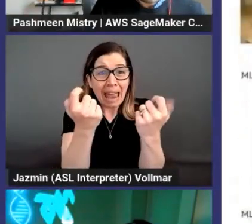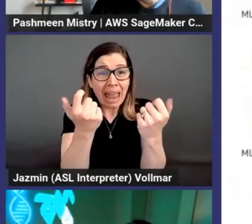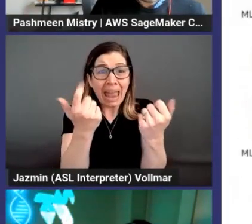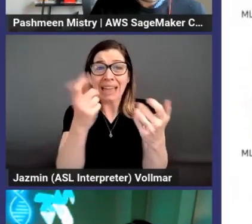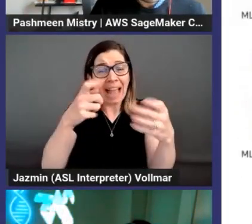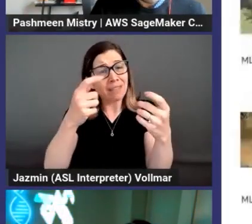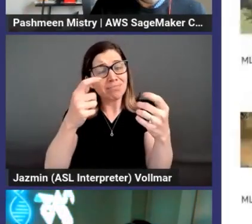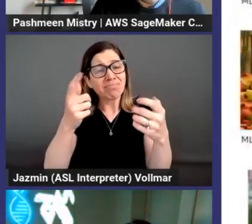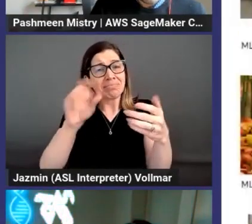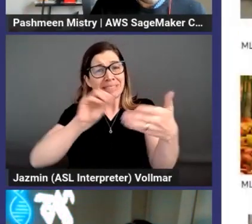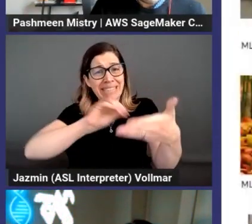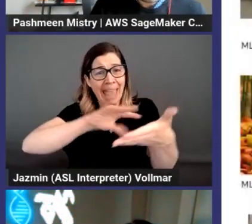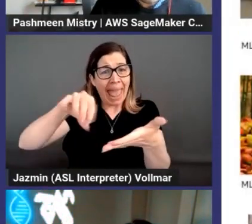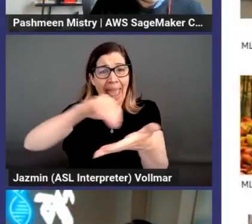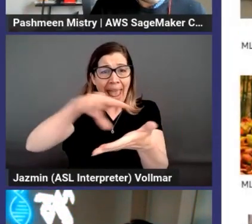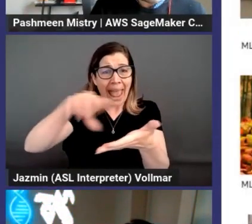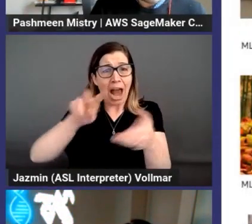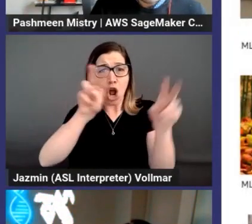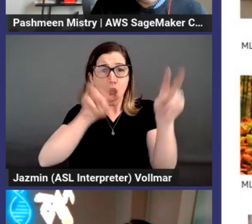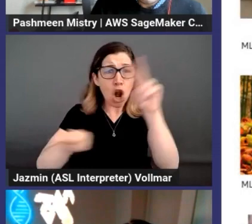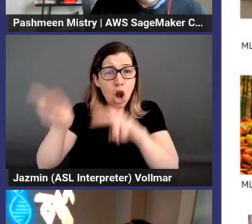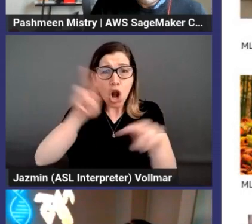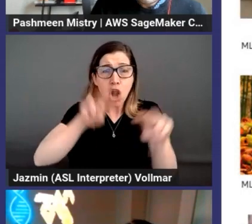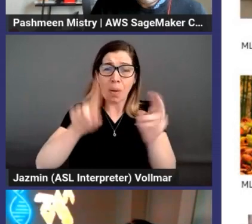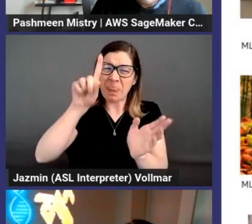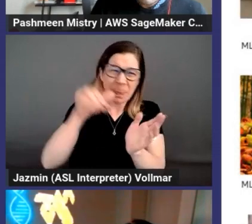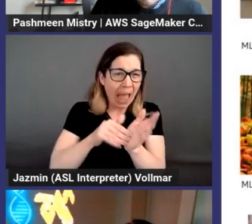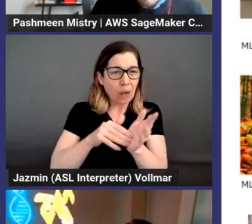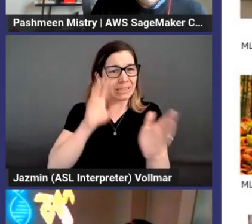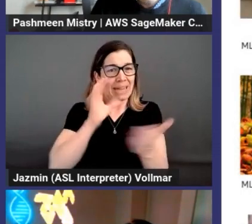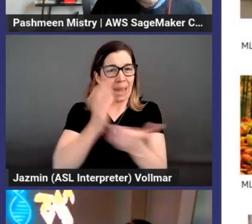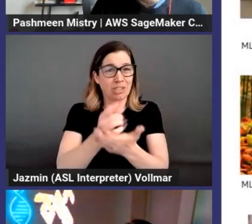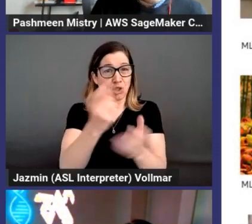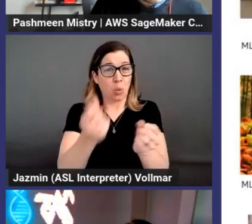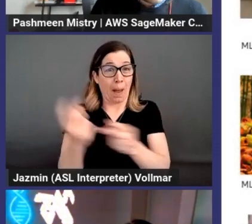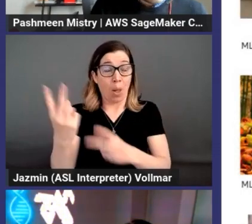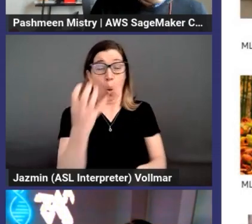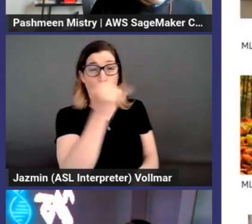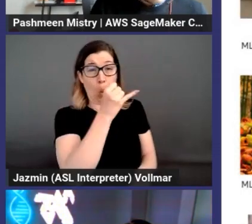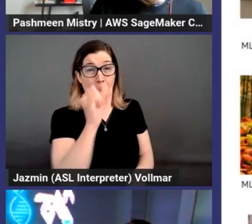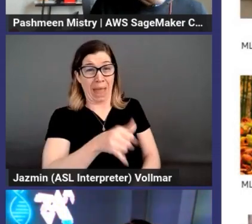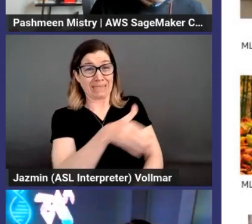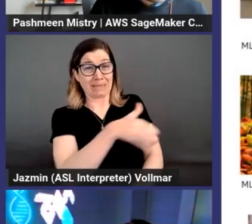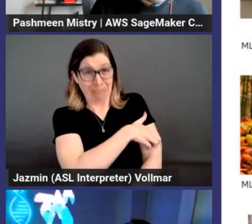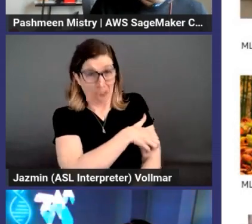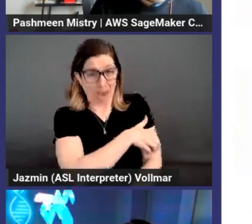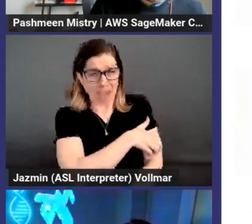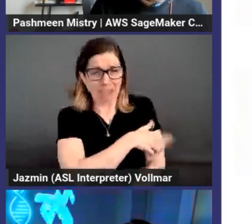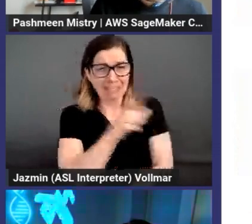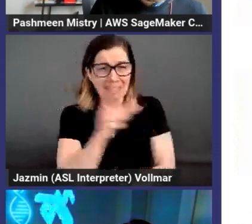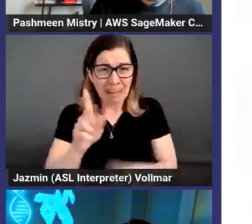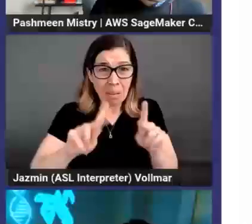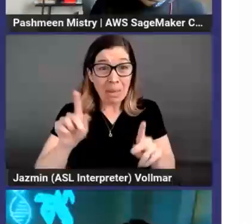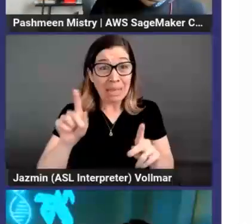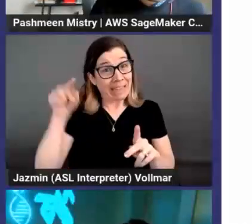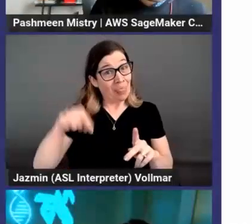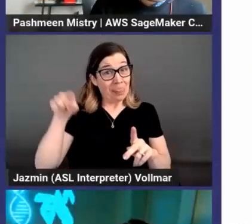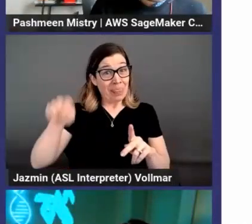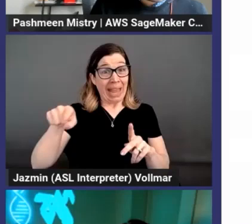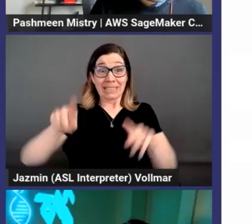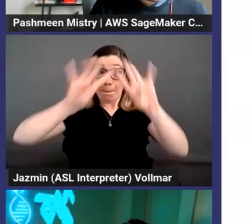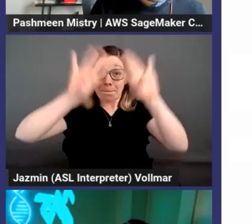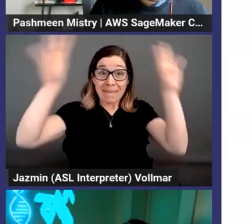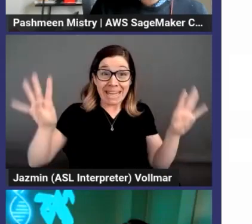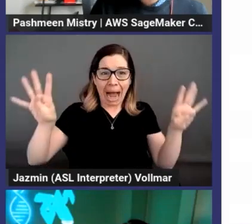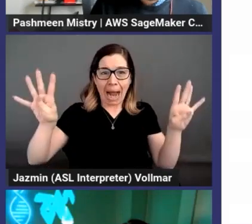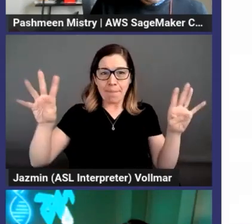images that you upload to get insights. That's really powerful. To be able to say like, hey, this is a peacock, and then also the different angles